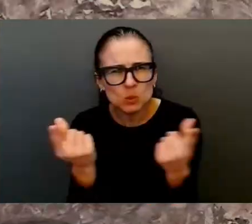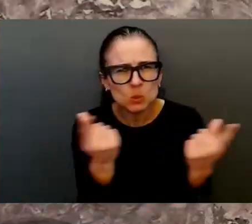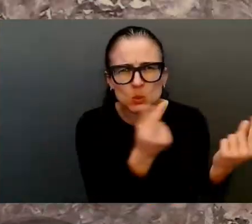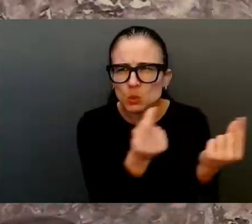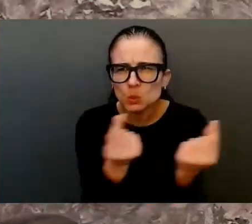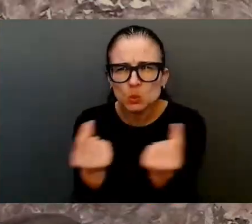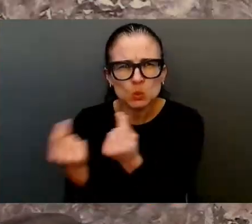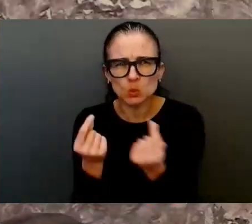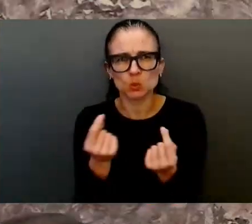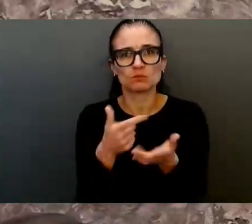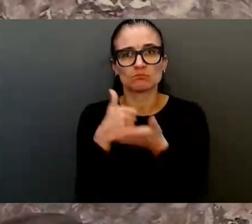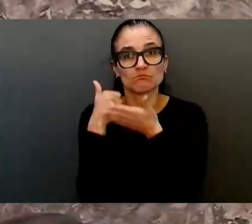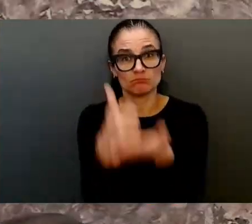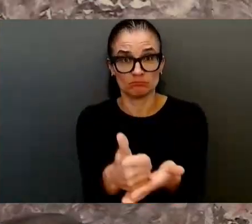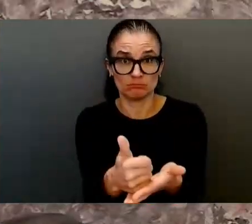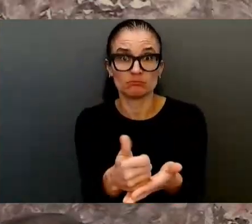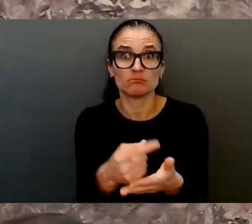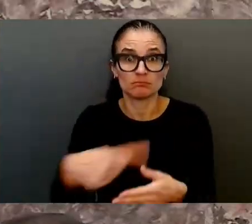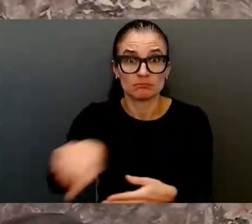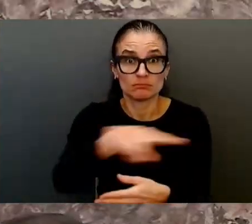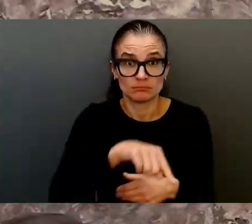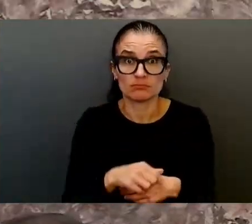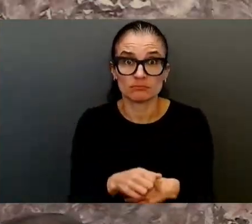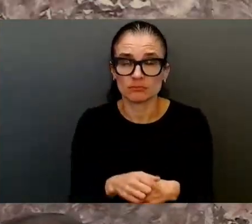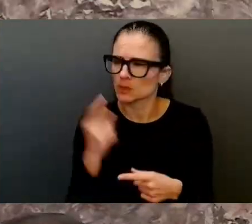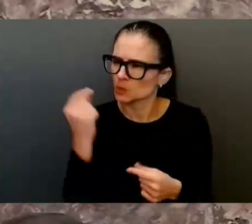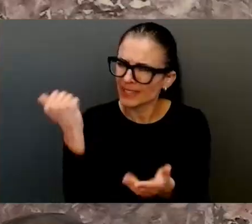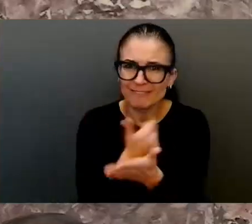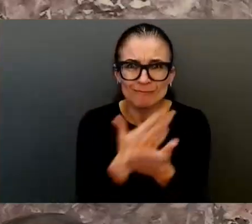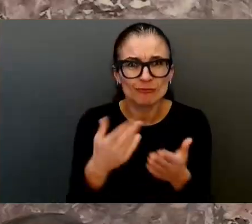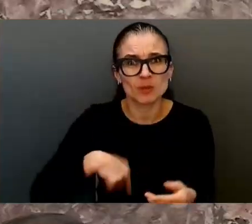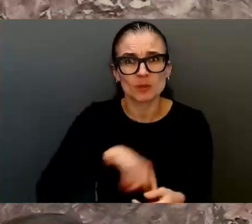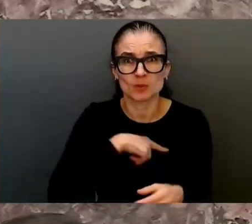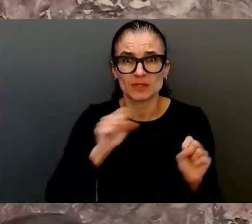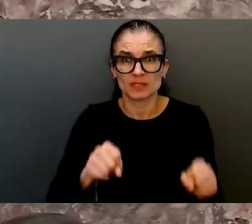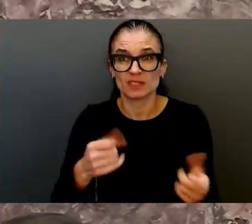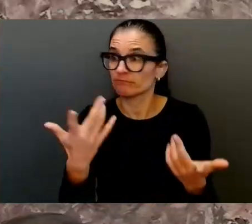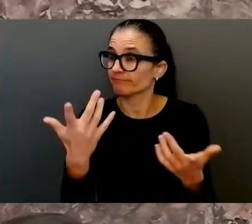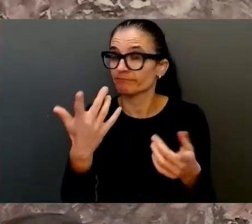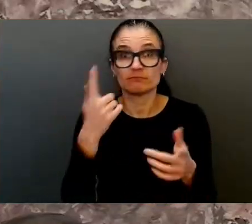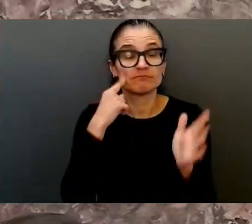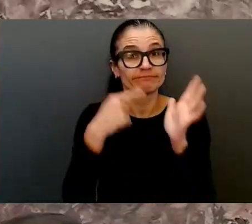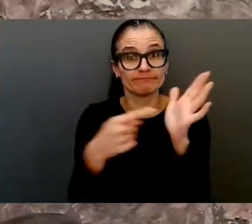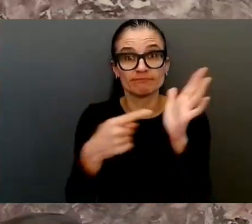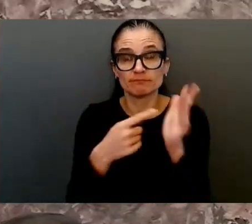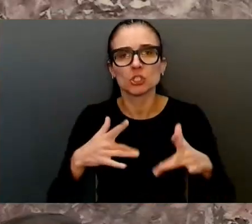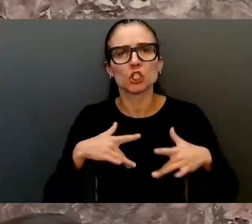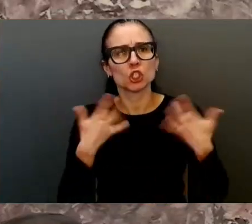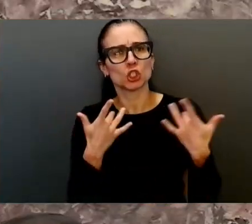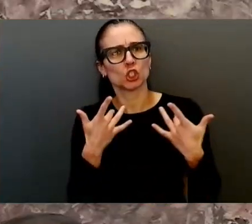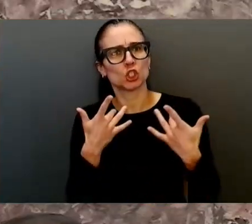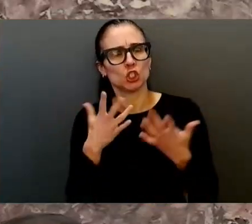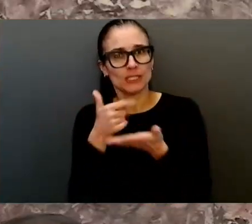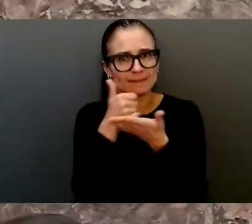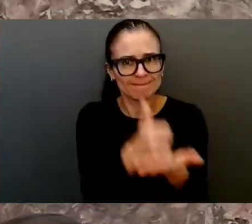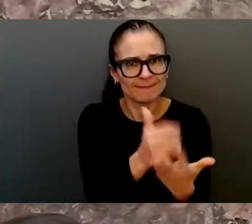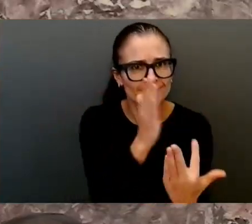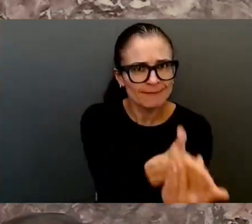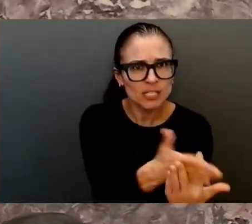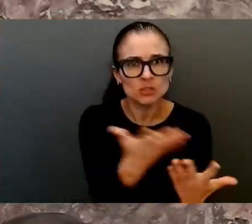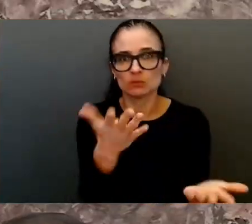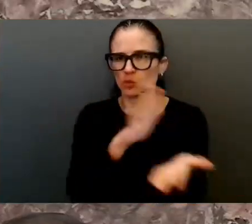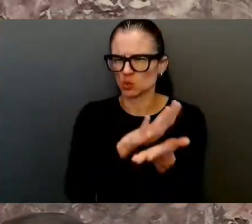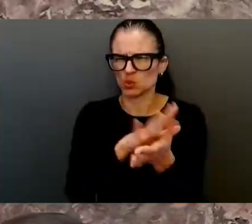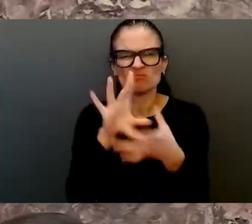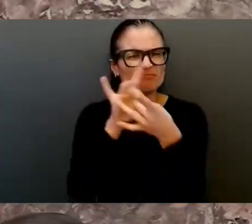we can for early intervention in schools with age-appropriate programs, with mental health and addiction services